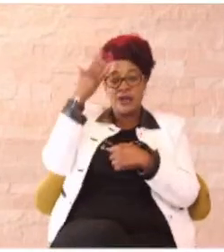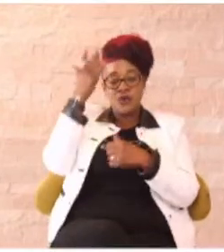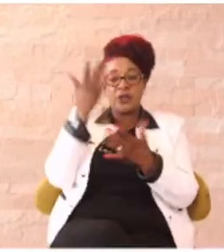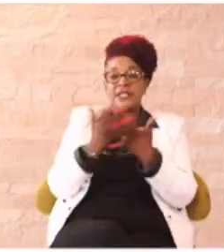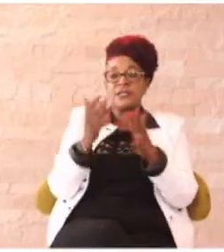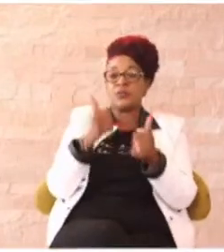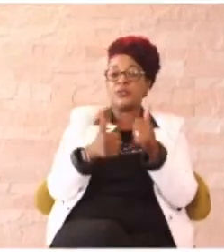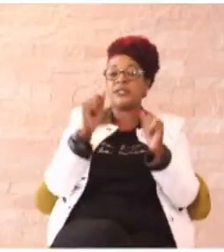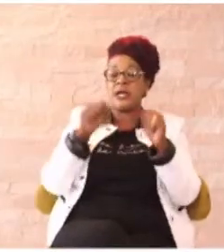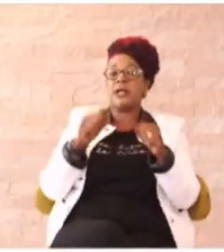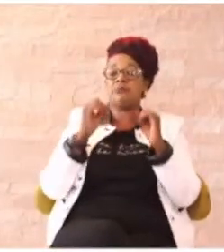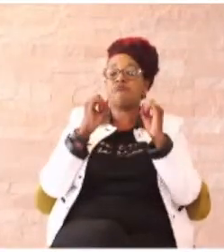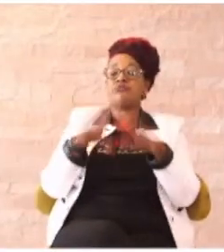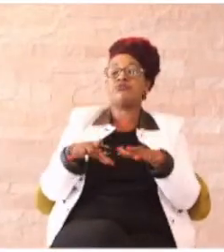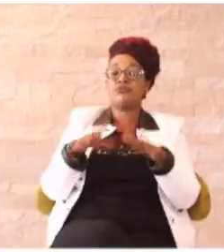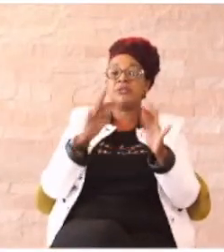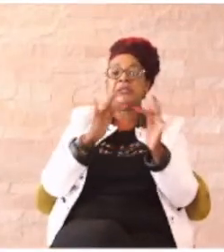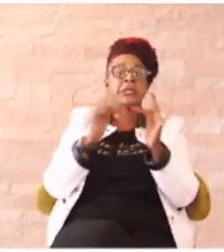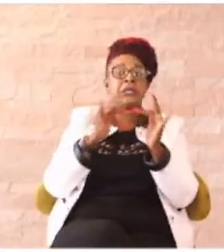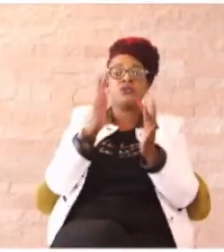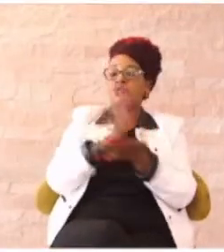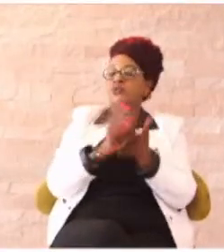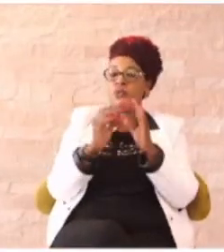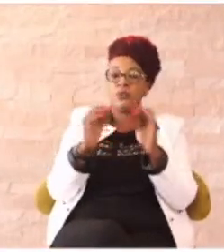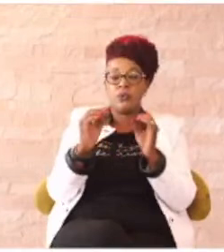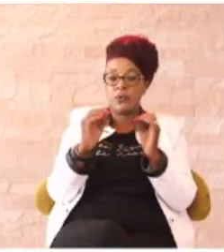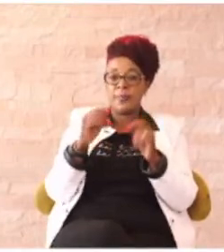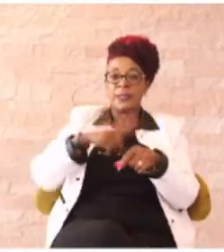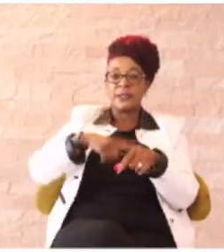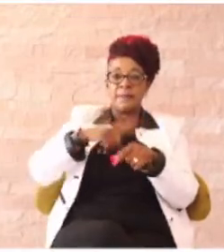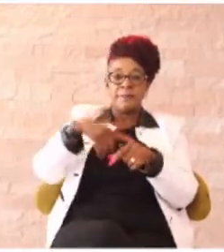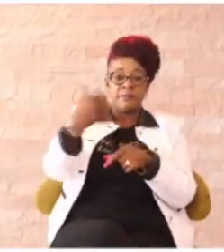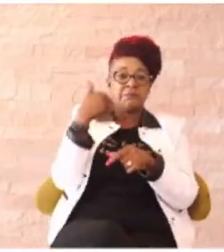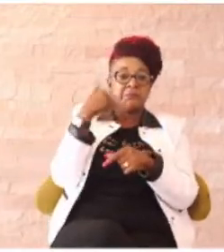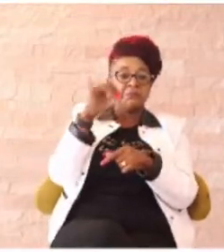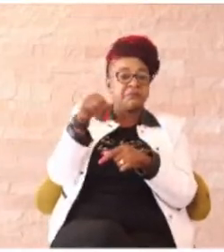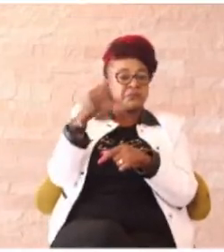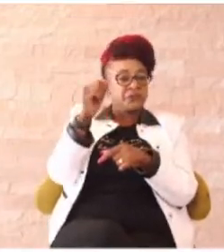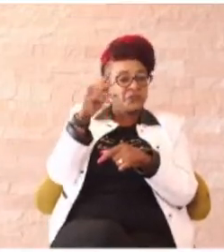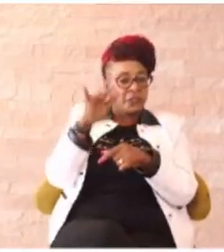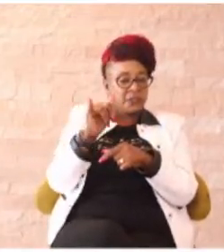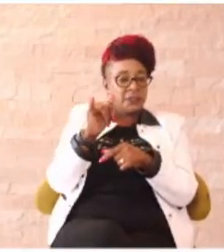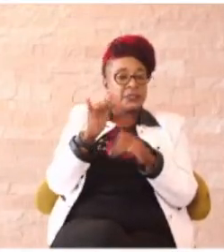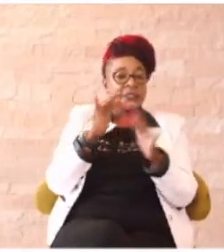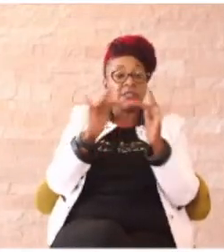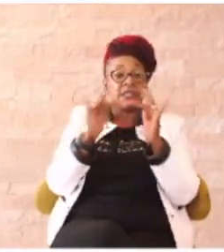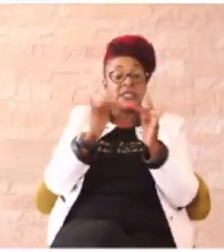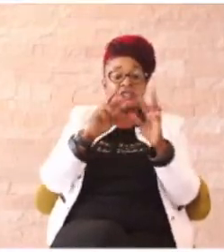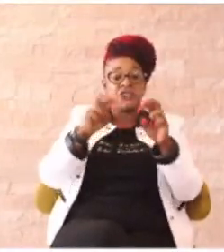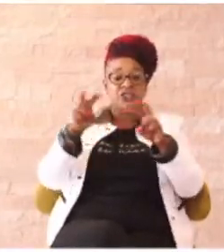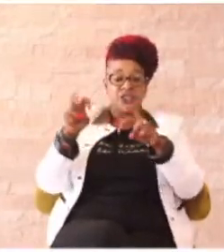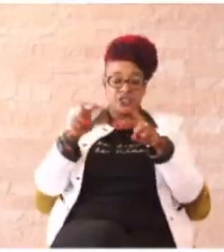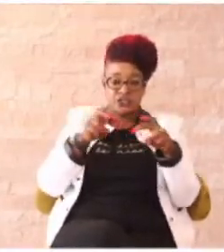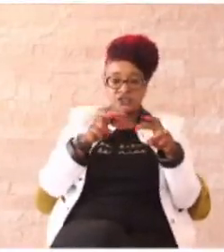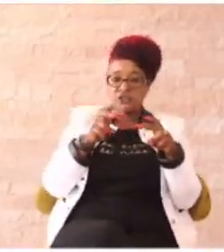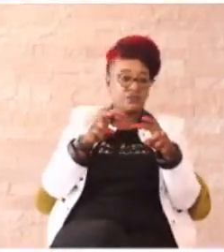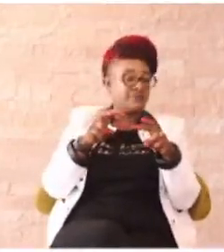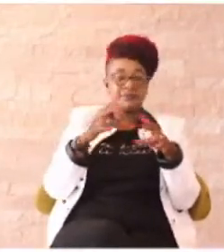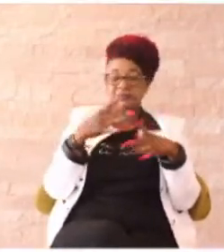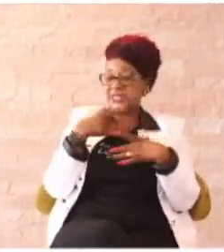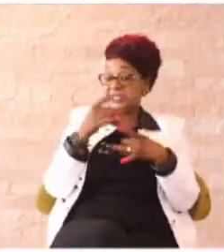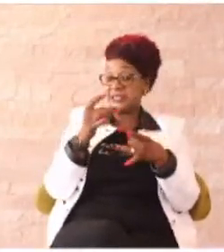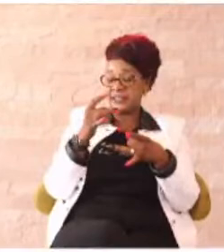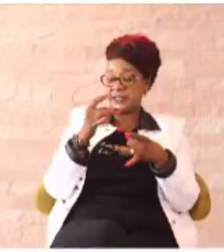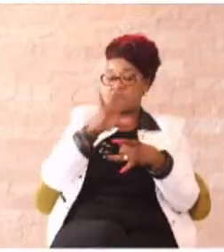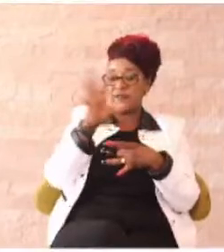put on the internet are not true, because when I met with Jackie, yeah. So internet research is interesting for